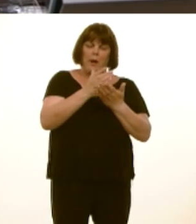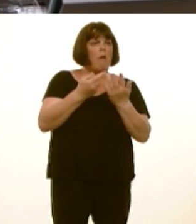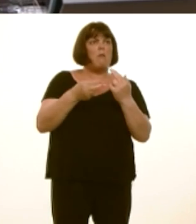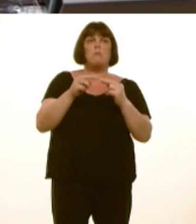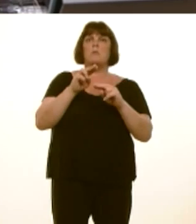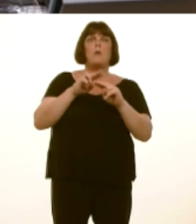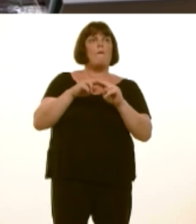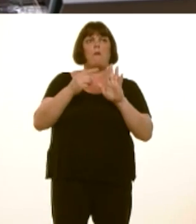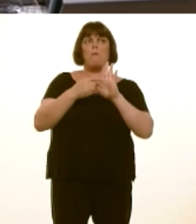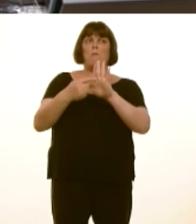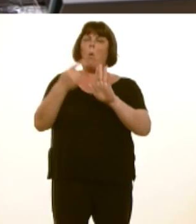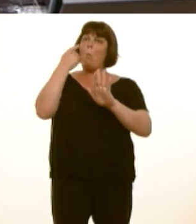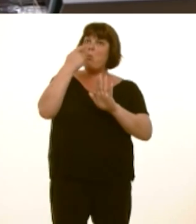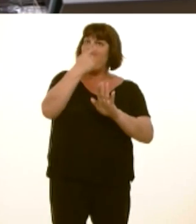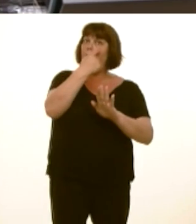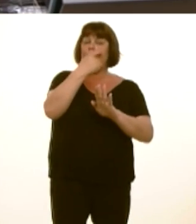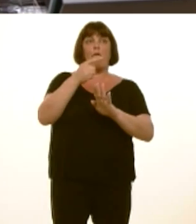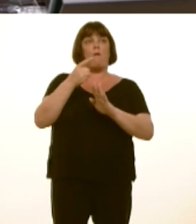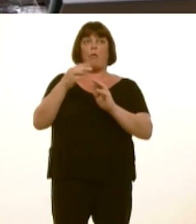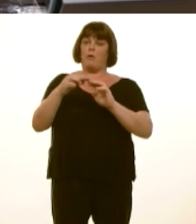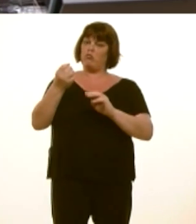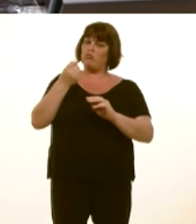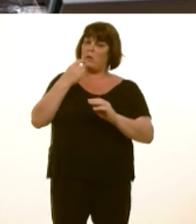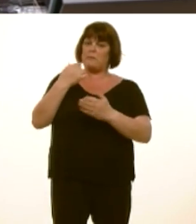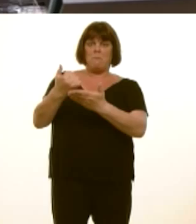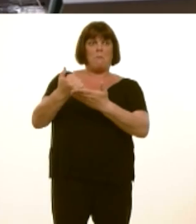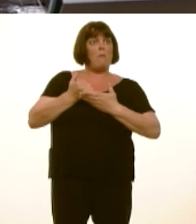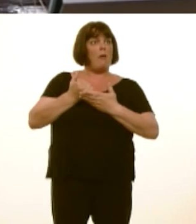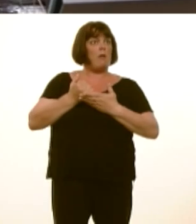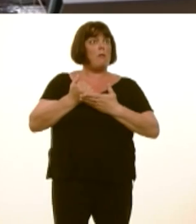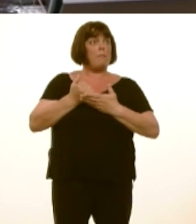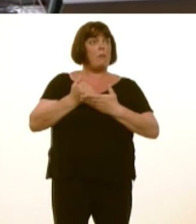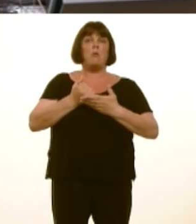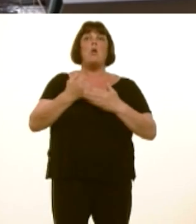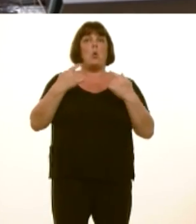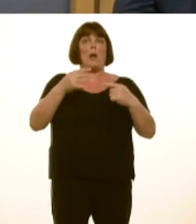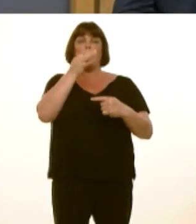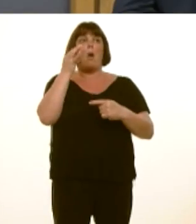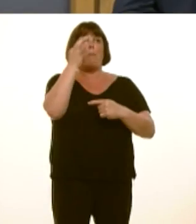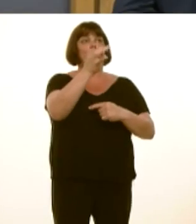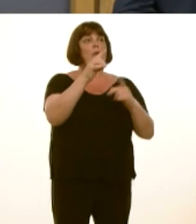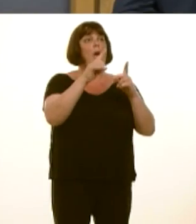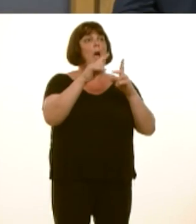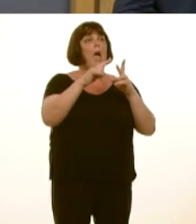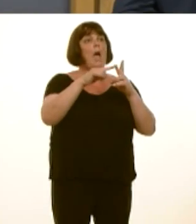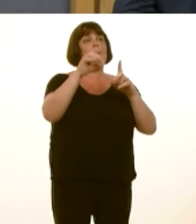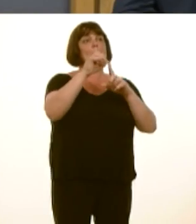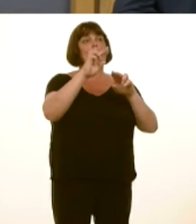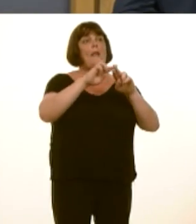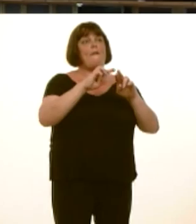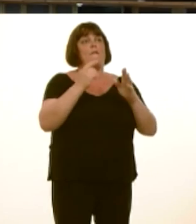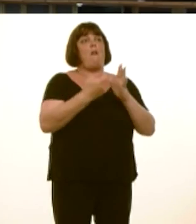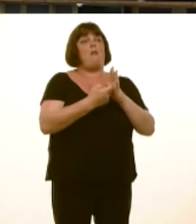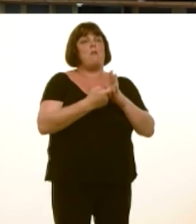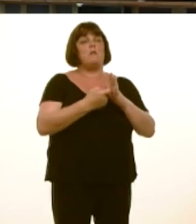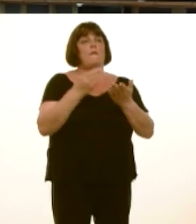to i ofyn am gyllido trwy ddor IPFA. Mick Anthony. First Minister, one of the